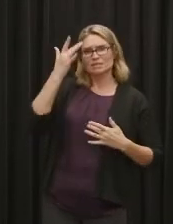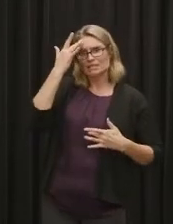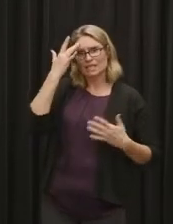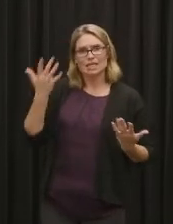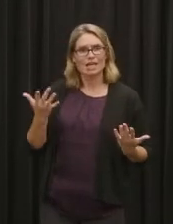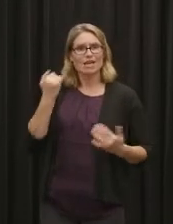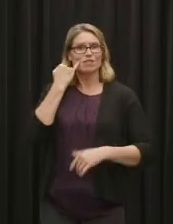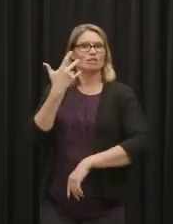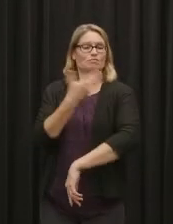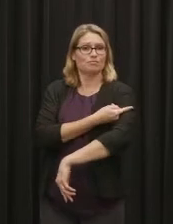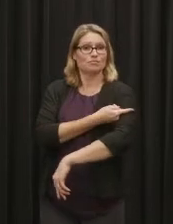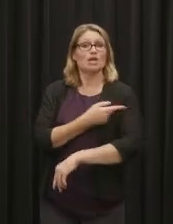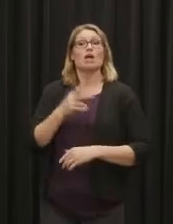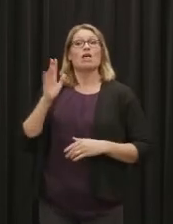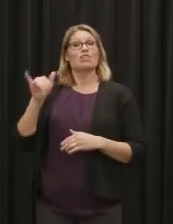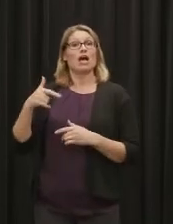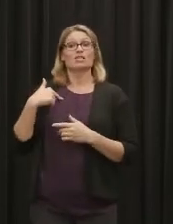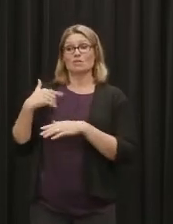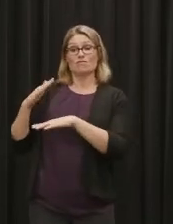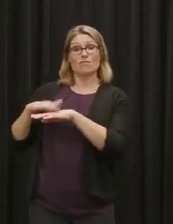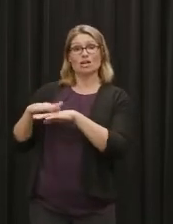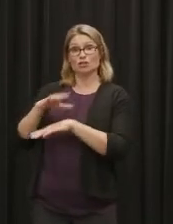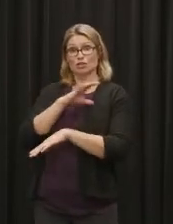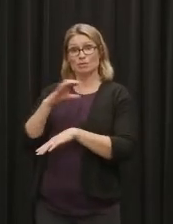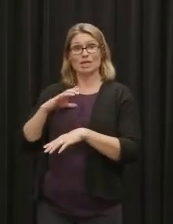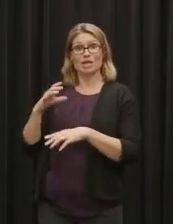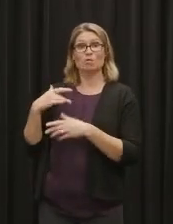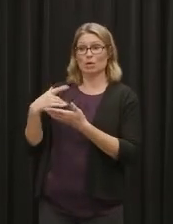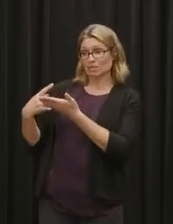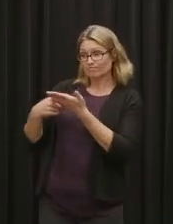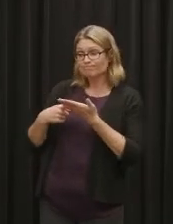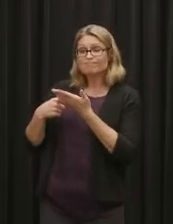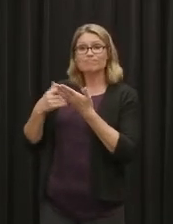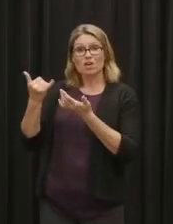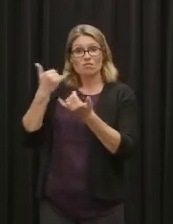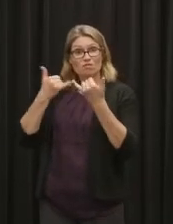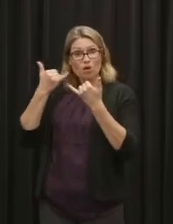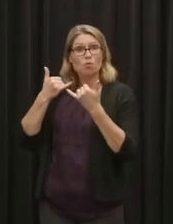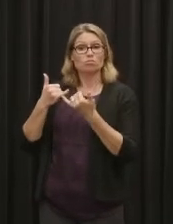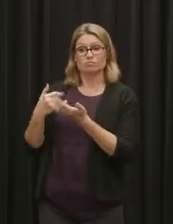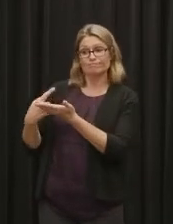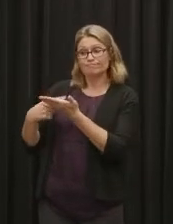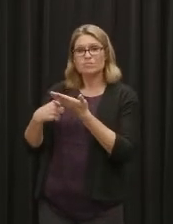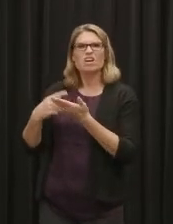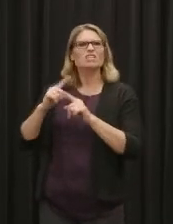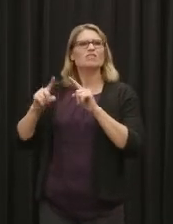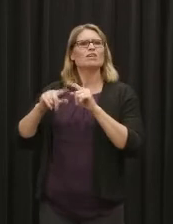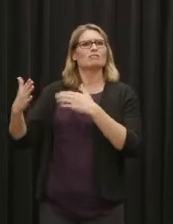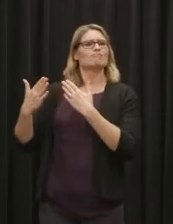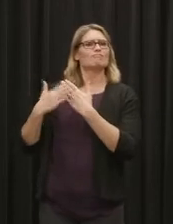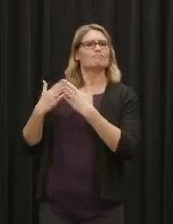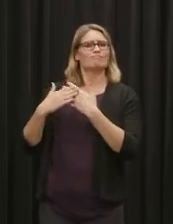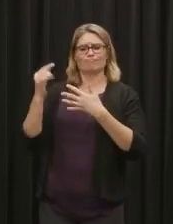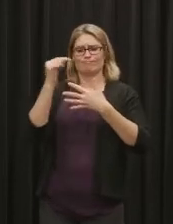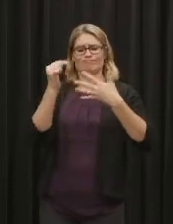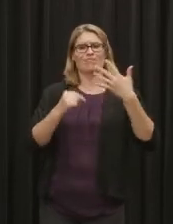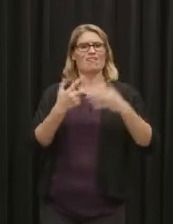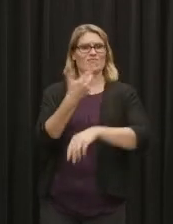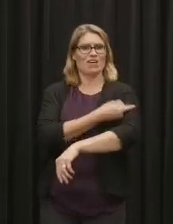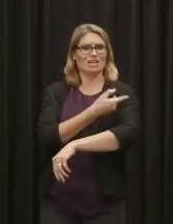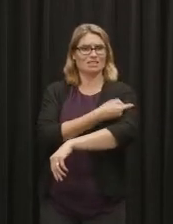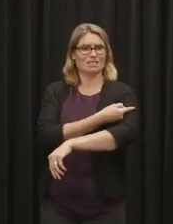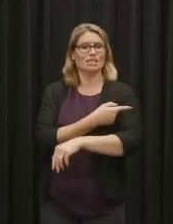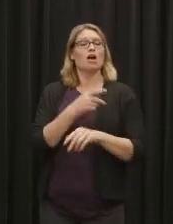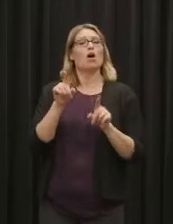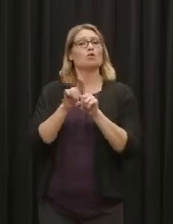So on the Special Advisory Committee phone calls, we are being given advice on all the different vaccines, but this information is also being provided